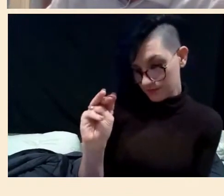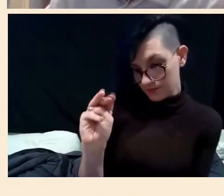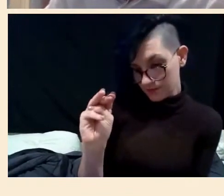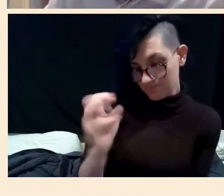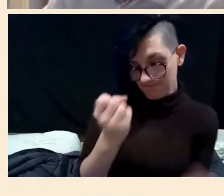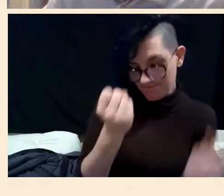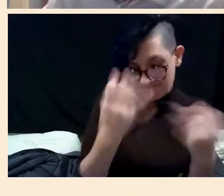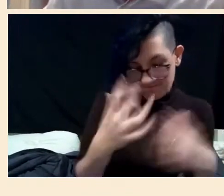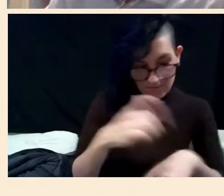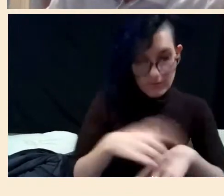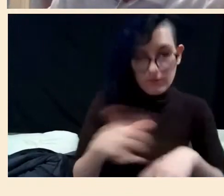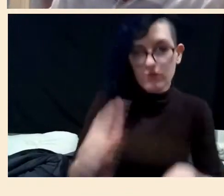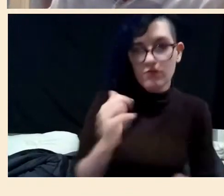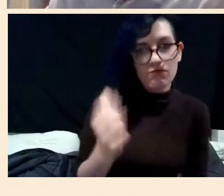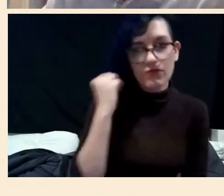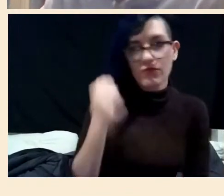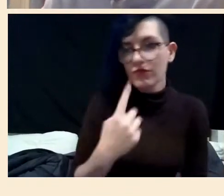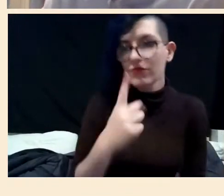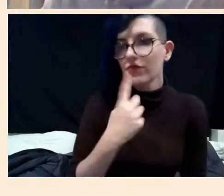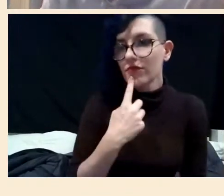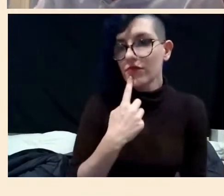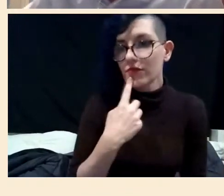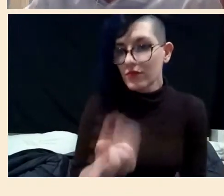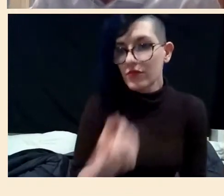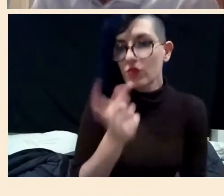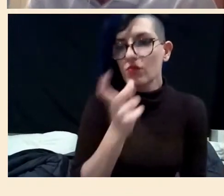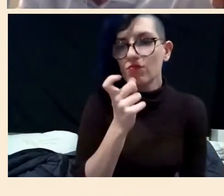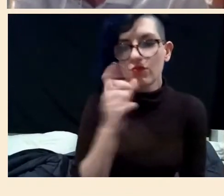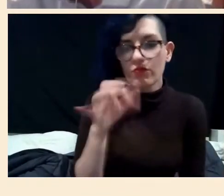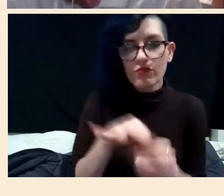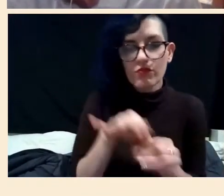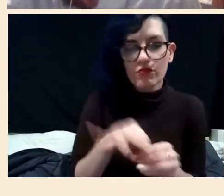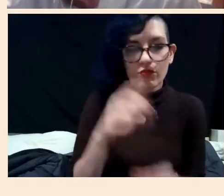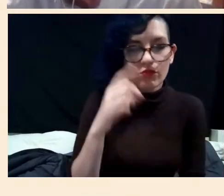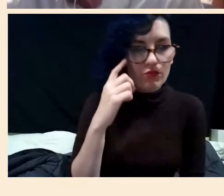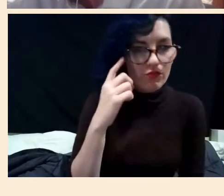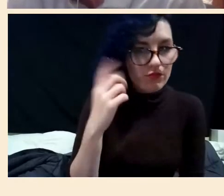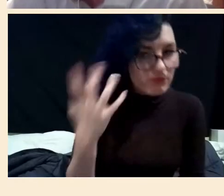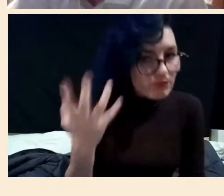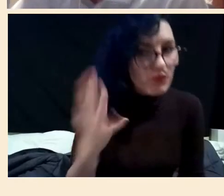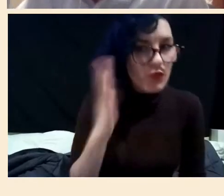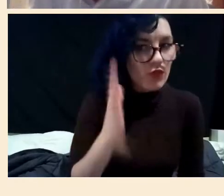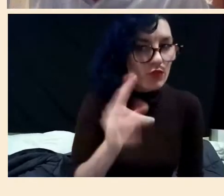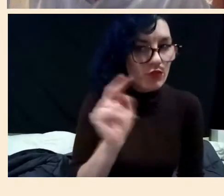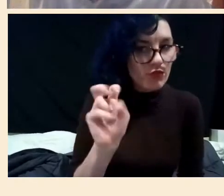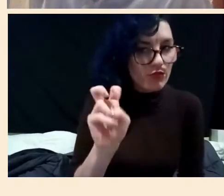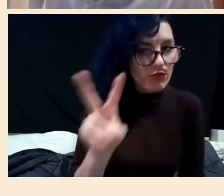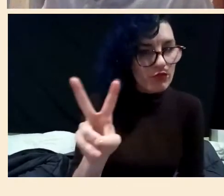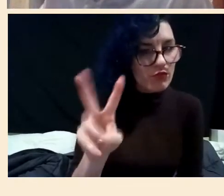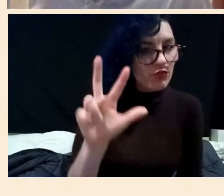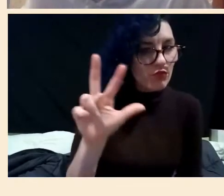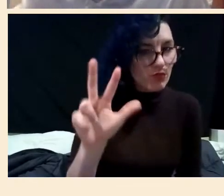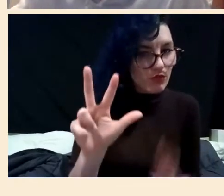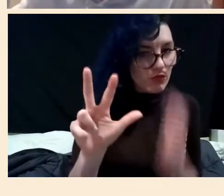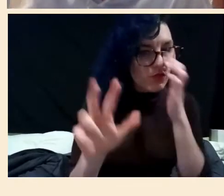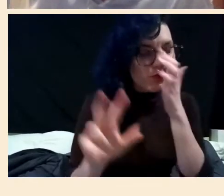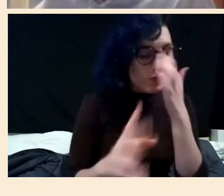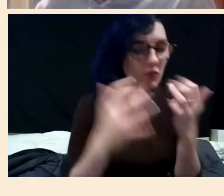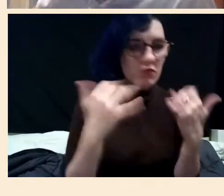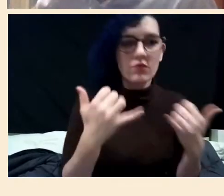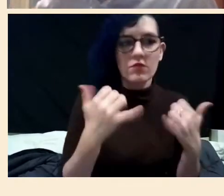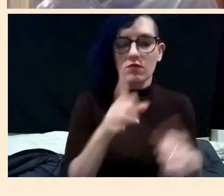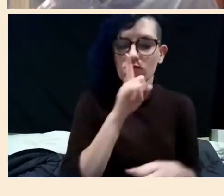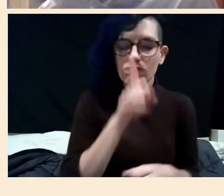who you're voting for president. But right now, we have a very important election and a president who has repeatedly lied about vote